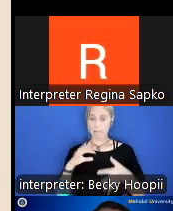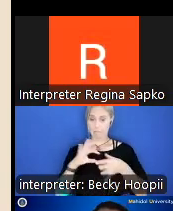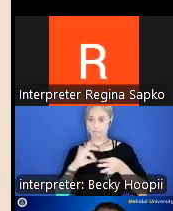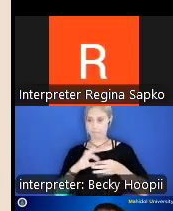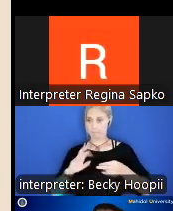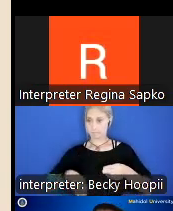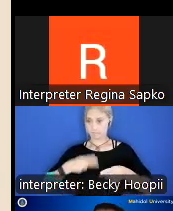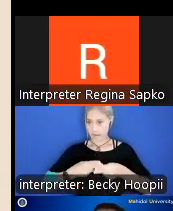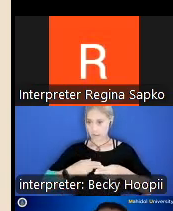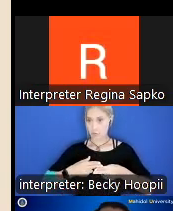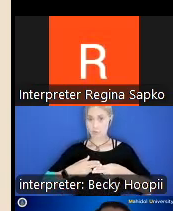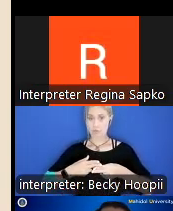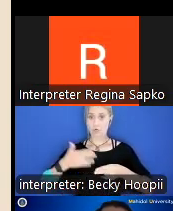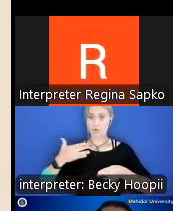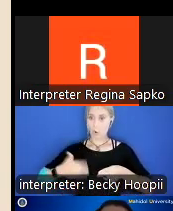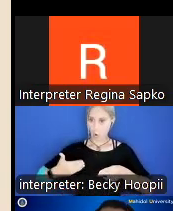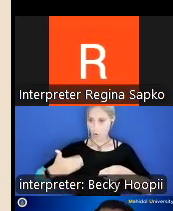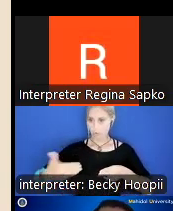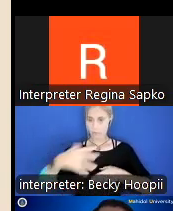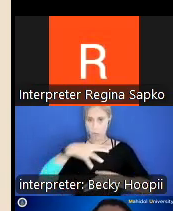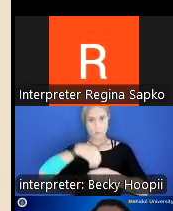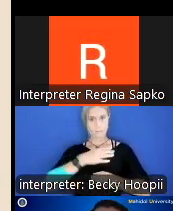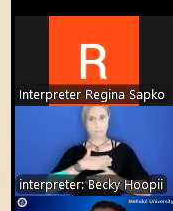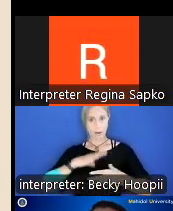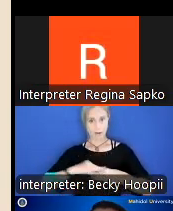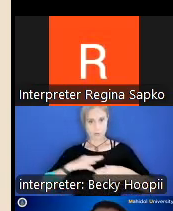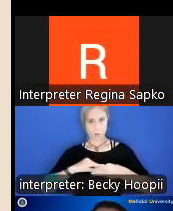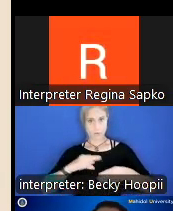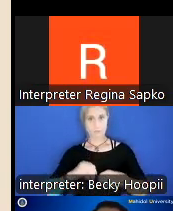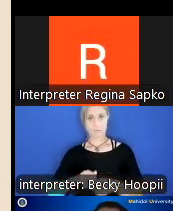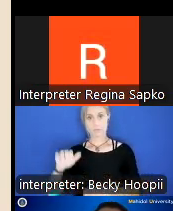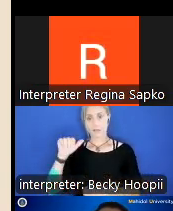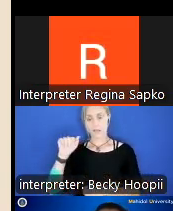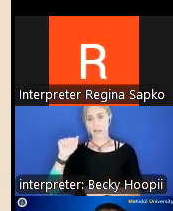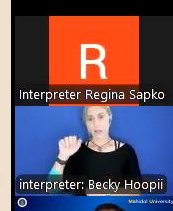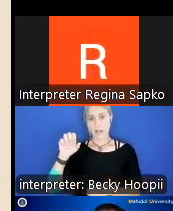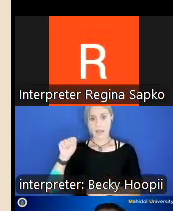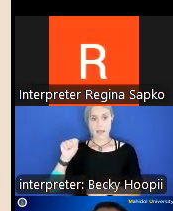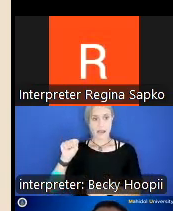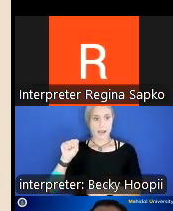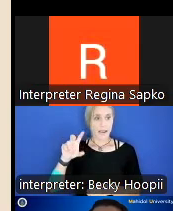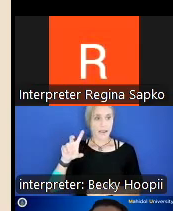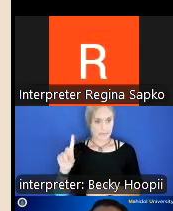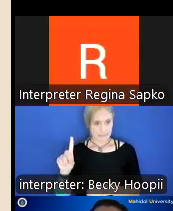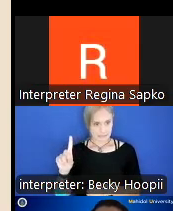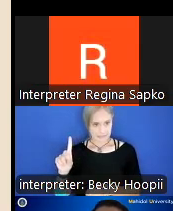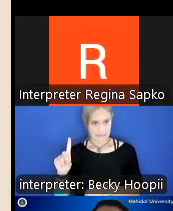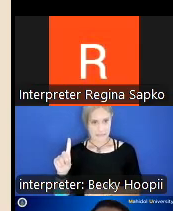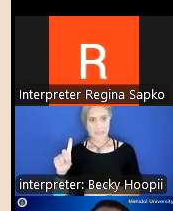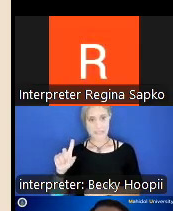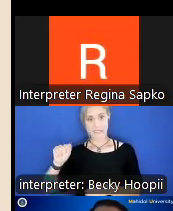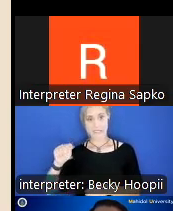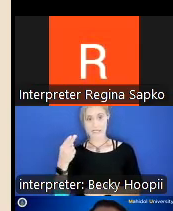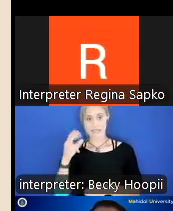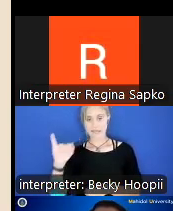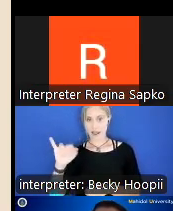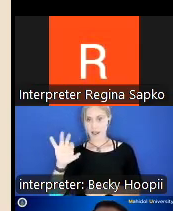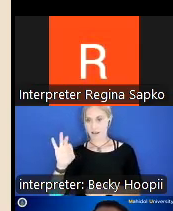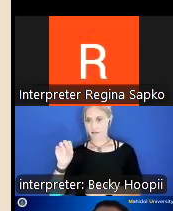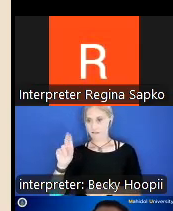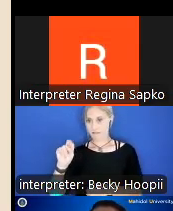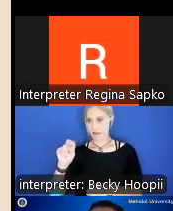often mentioned in this story, Autistic Thai Foundation, that they cooperate with